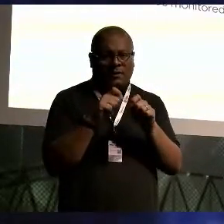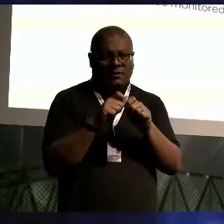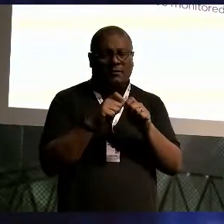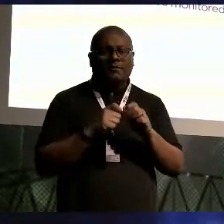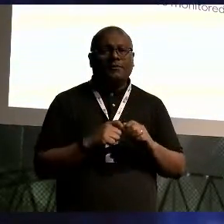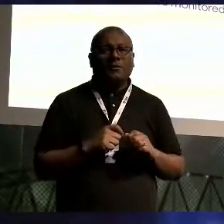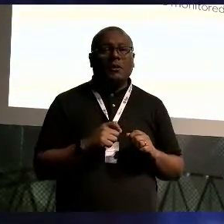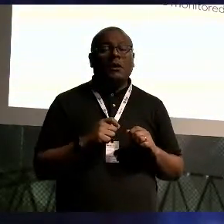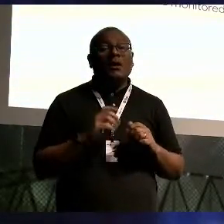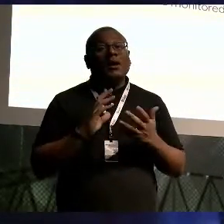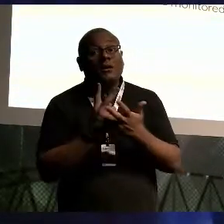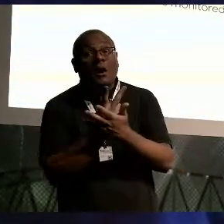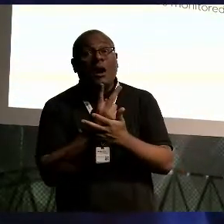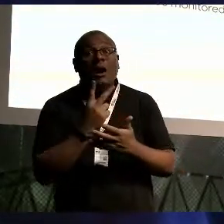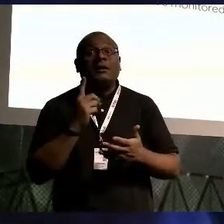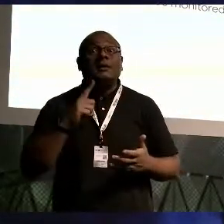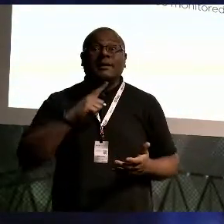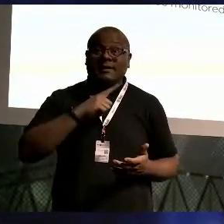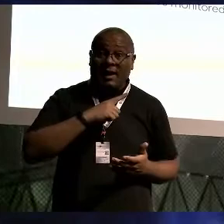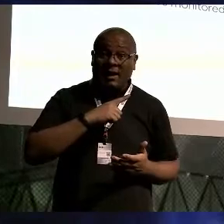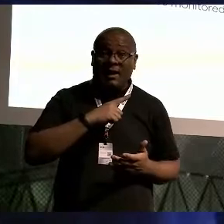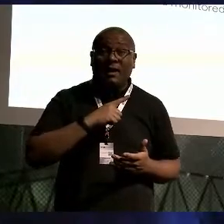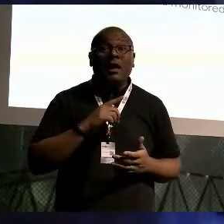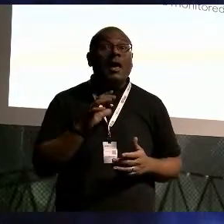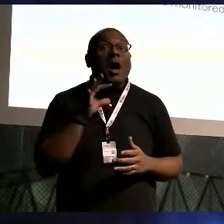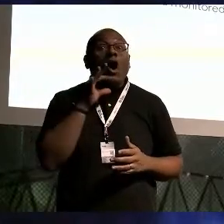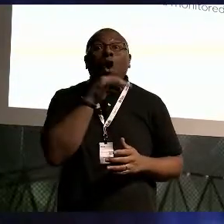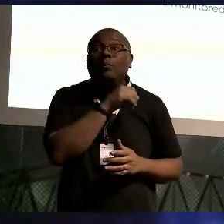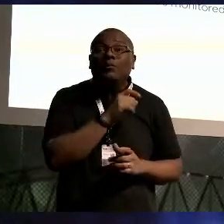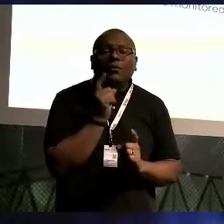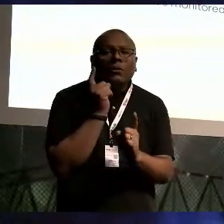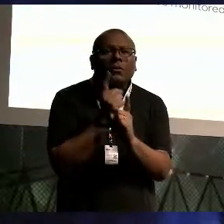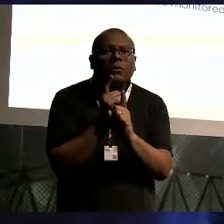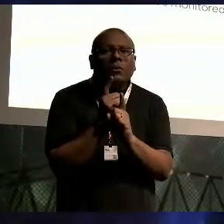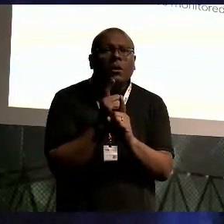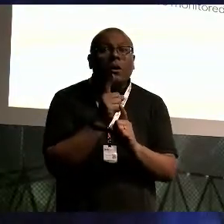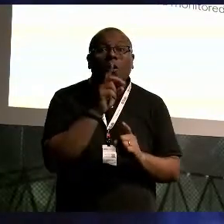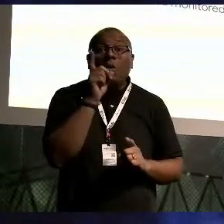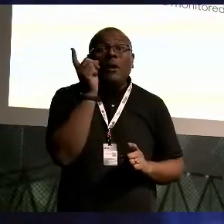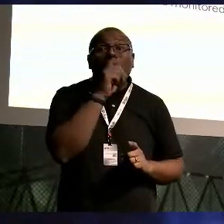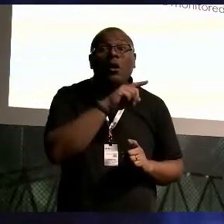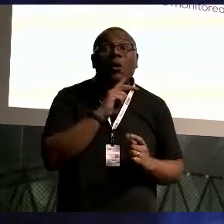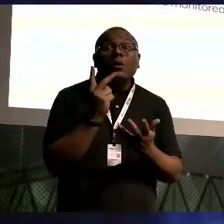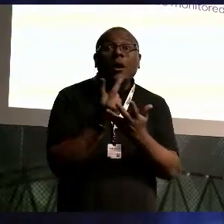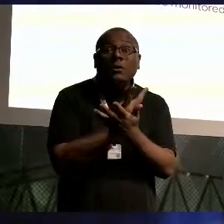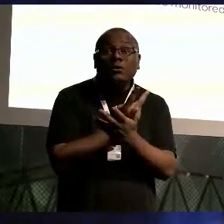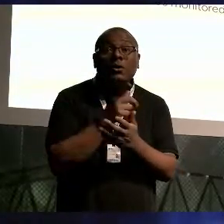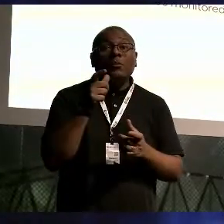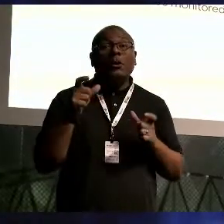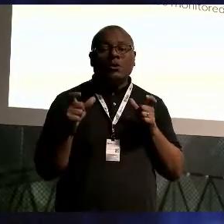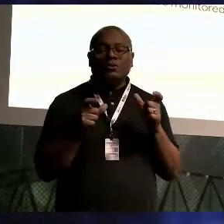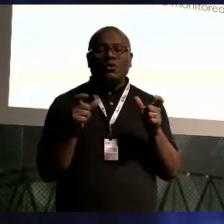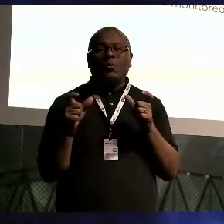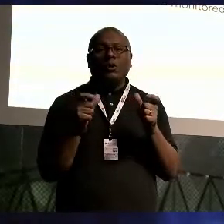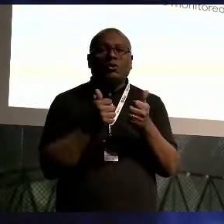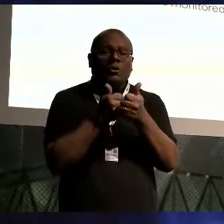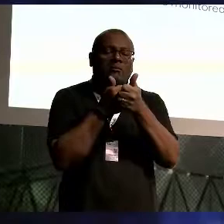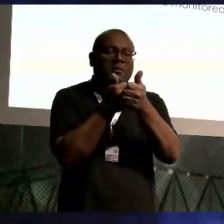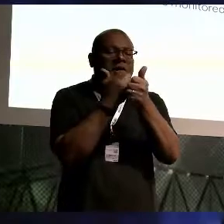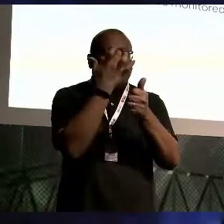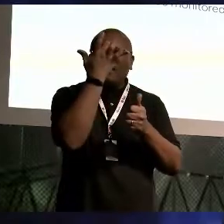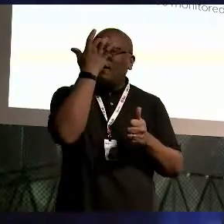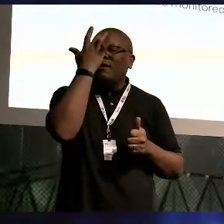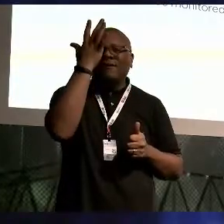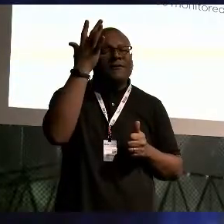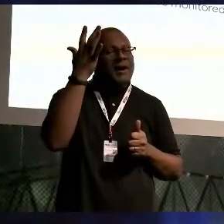And if something goes wrong, it's very obvious, like, this step failed. So you can actually monitor when things fail much easier